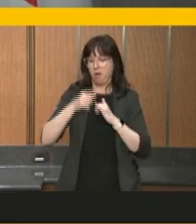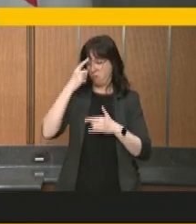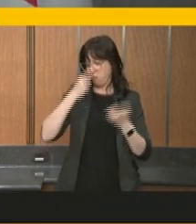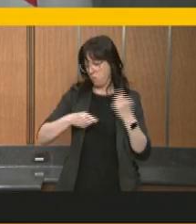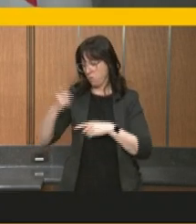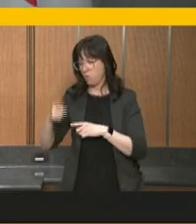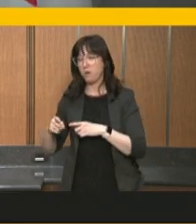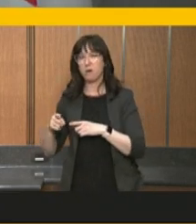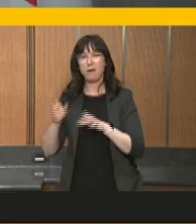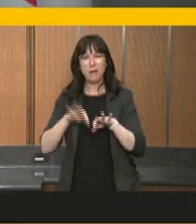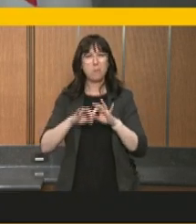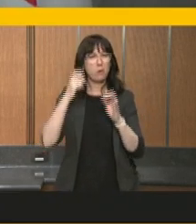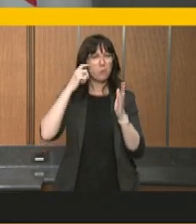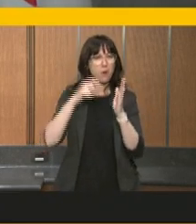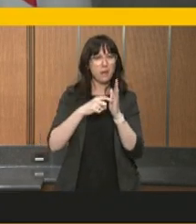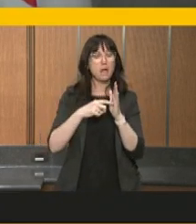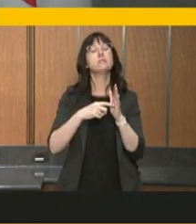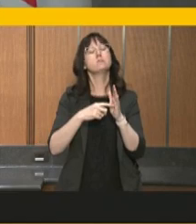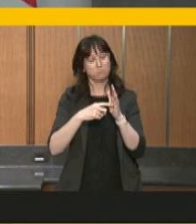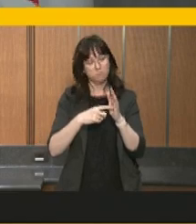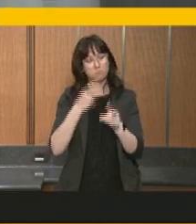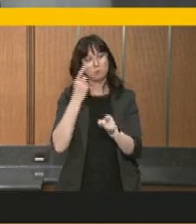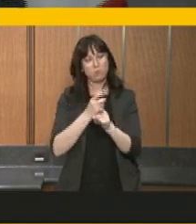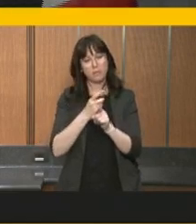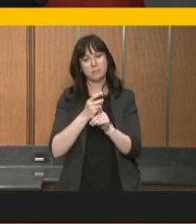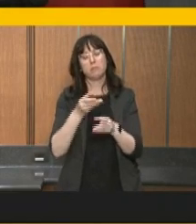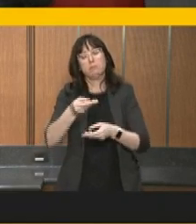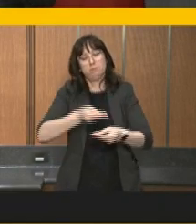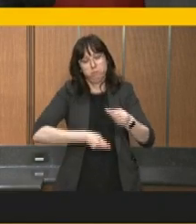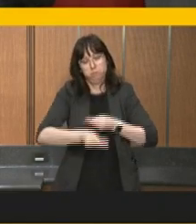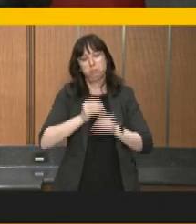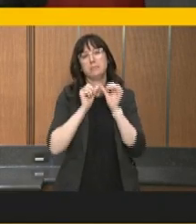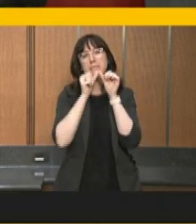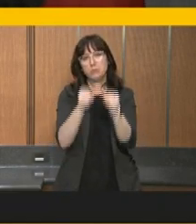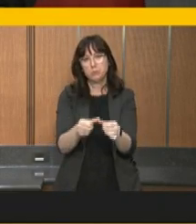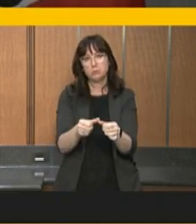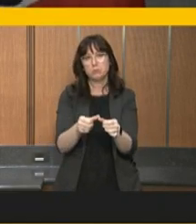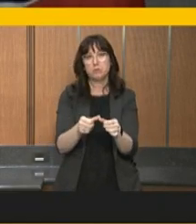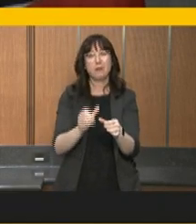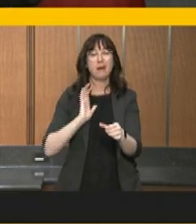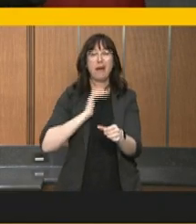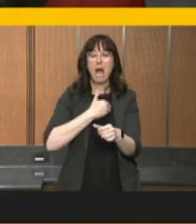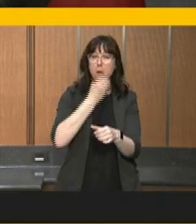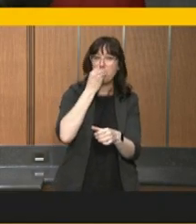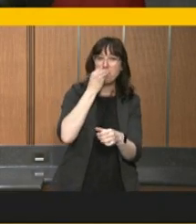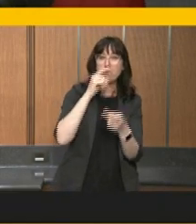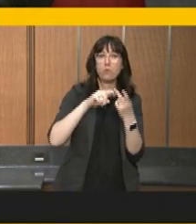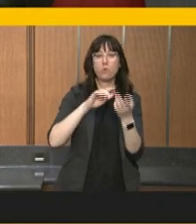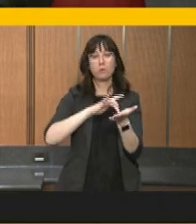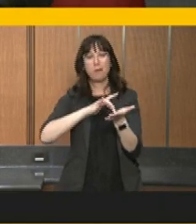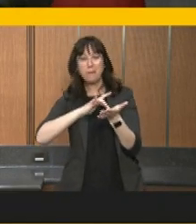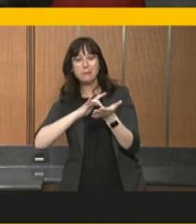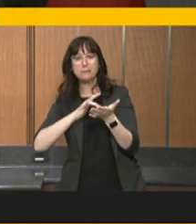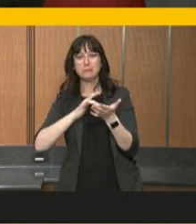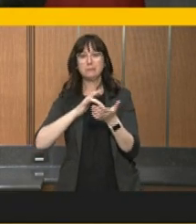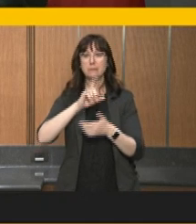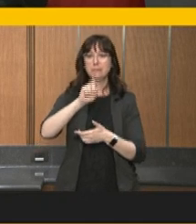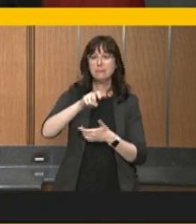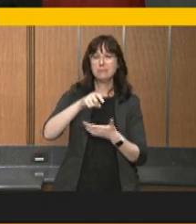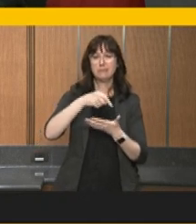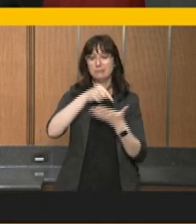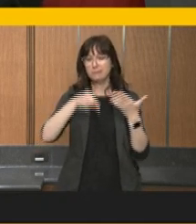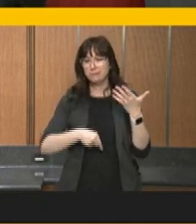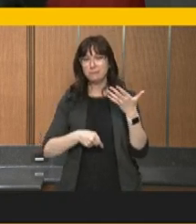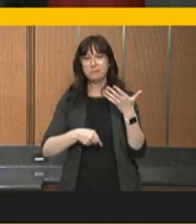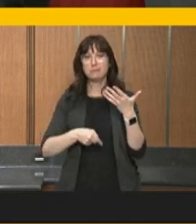its importance. It's important today. It's important every day. The food that goes on our shelves, the pharmaceuticals that we will require, are all part of